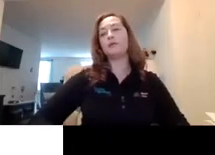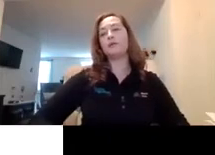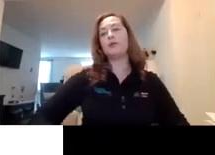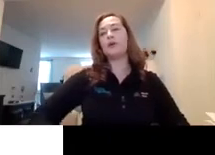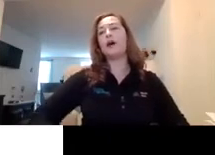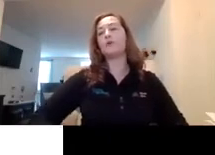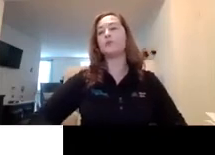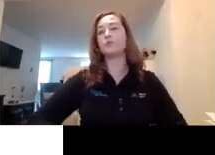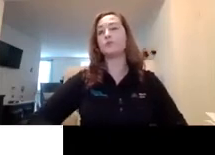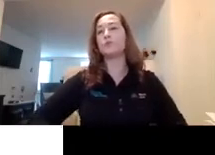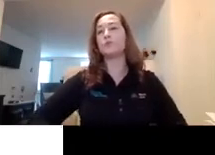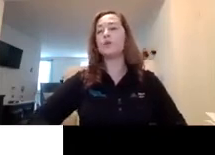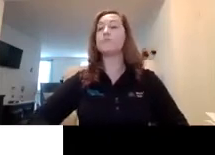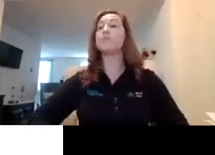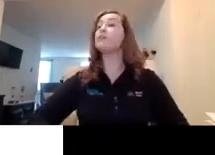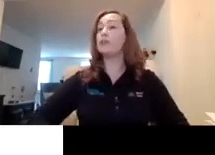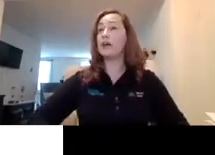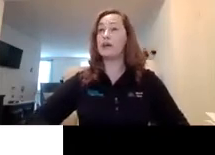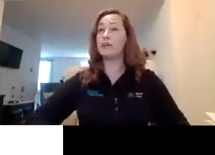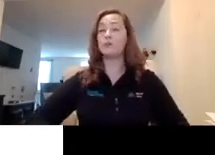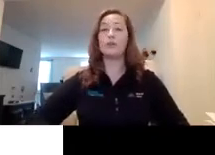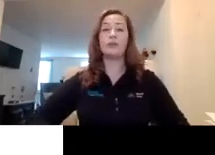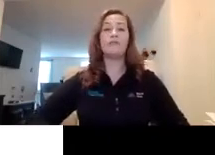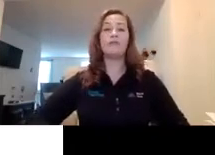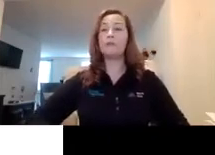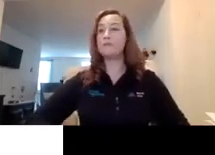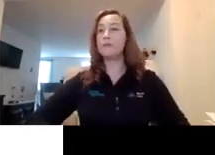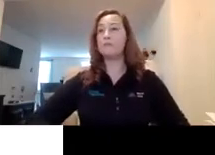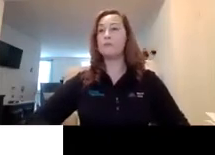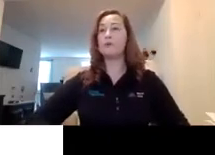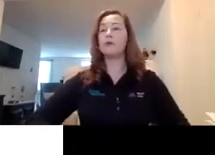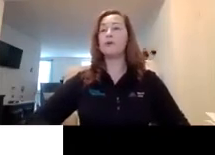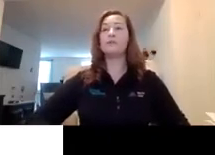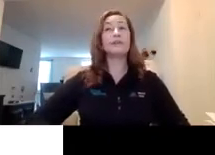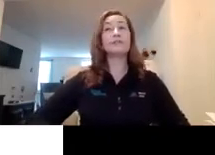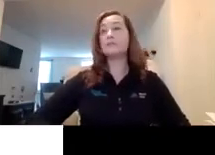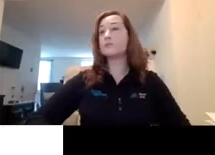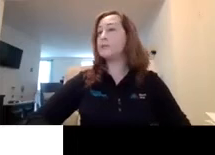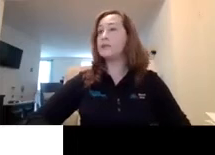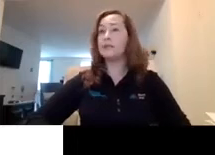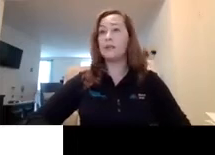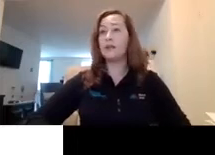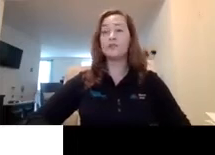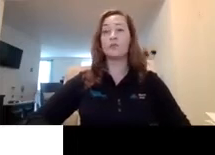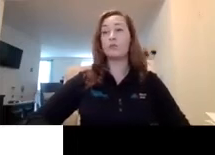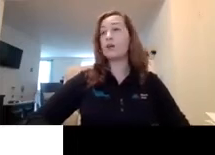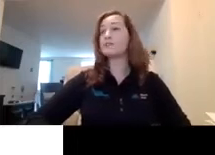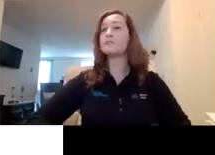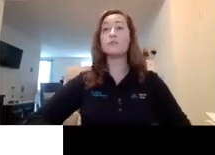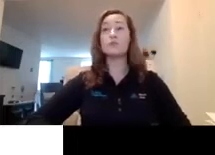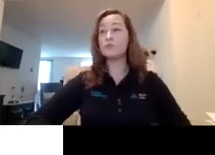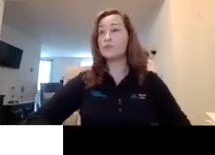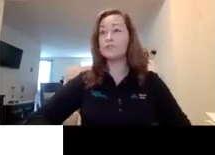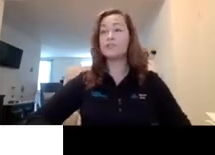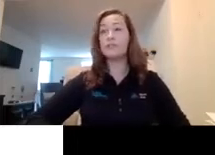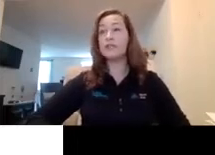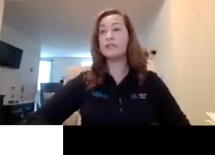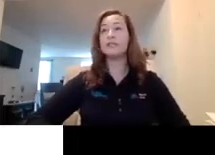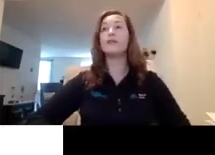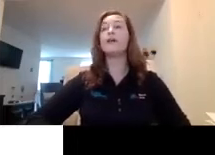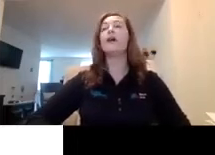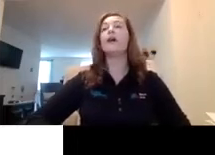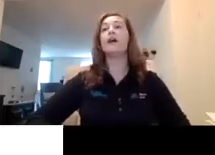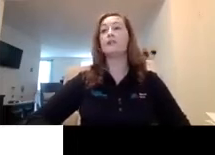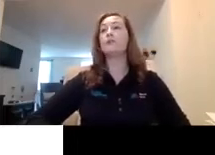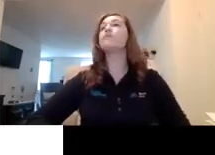everybody on how to recognize when a family member doesn't speak English or has some sort of